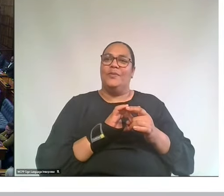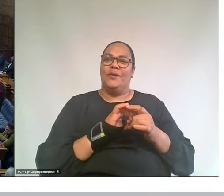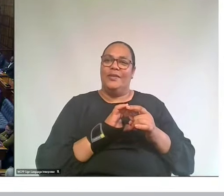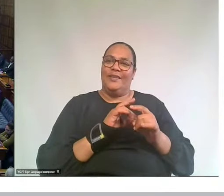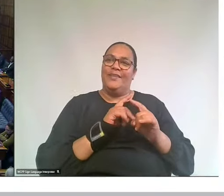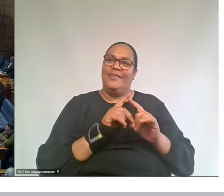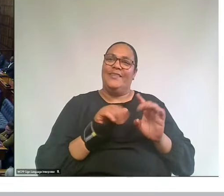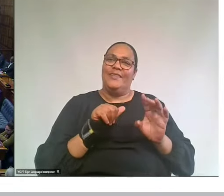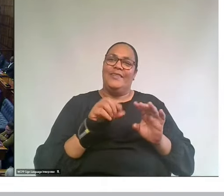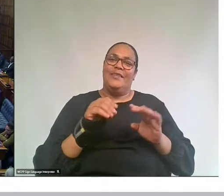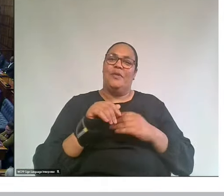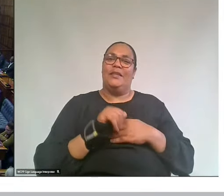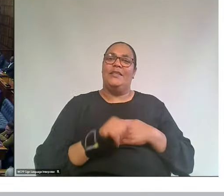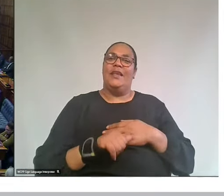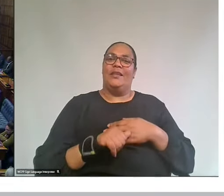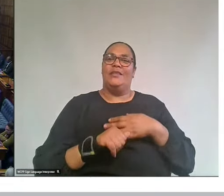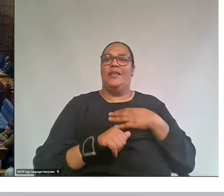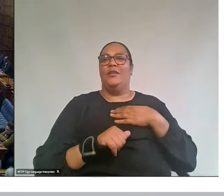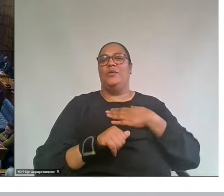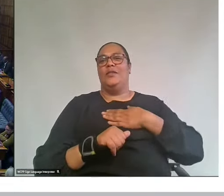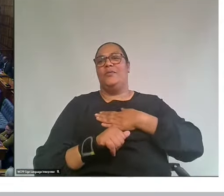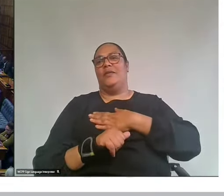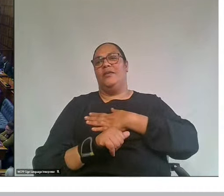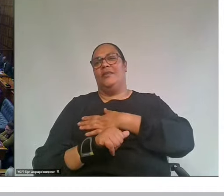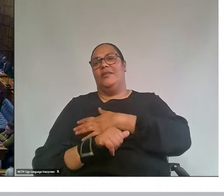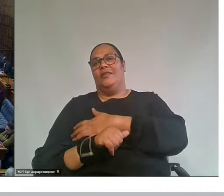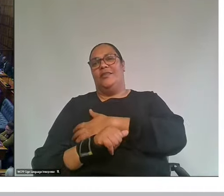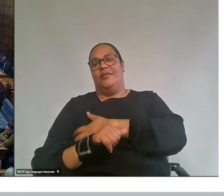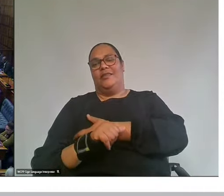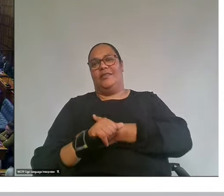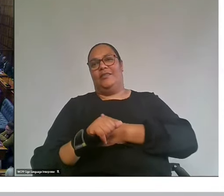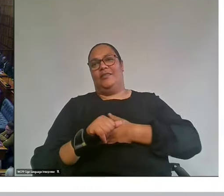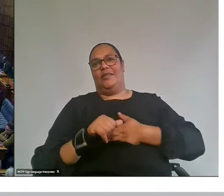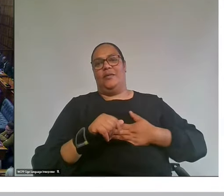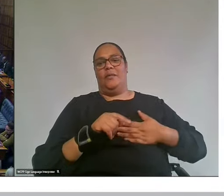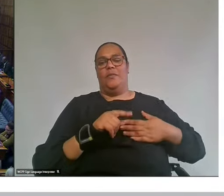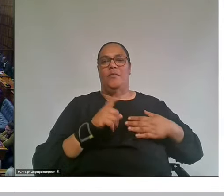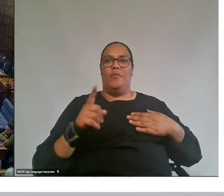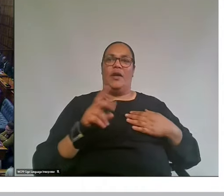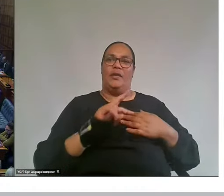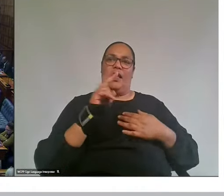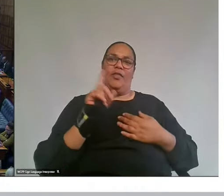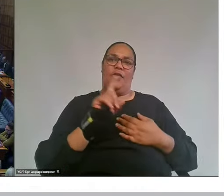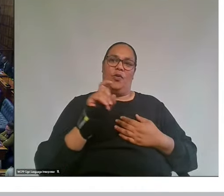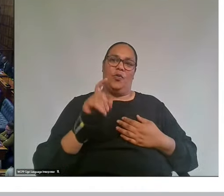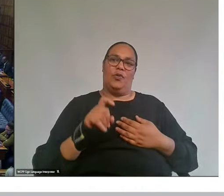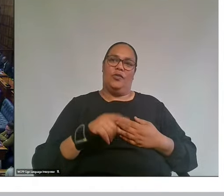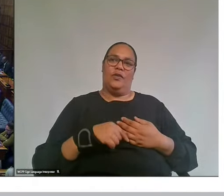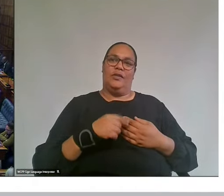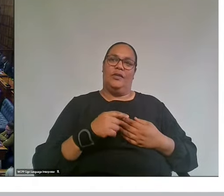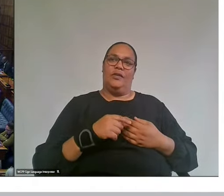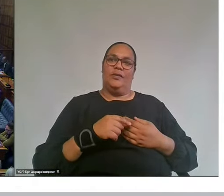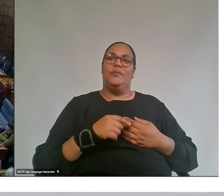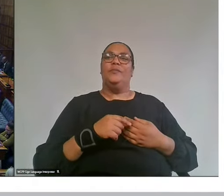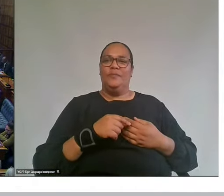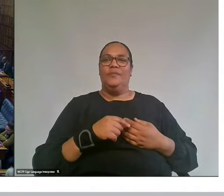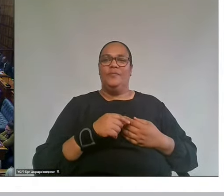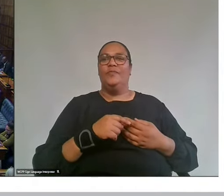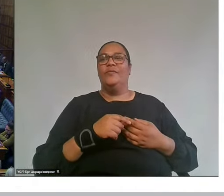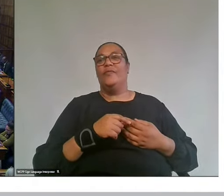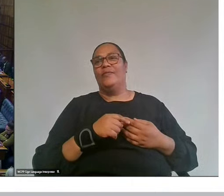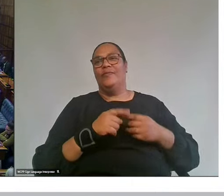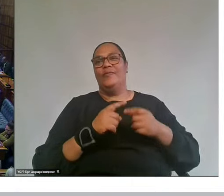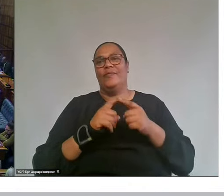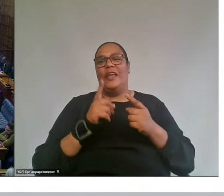60 month um review process that is required um the the other question about the outcome the outcome can be cited